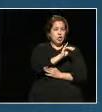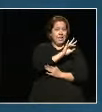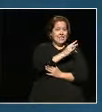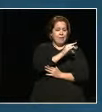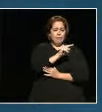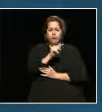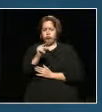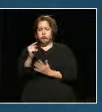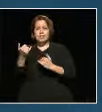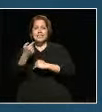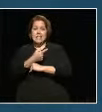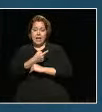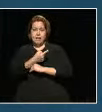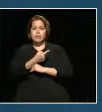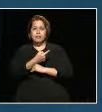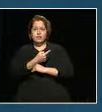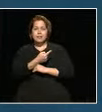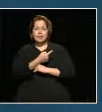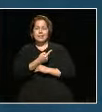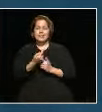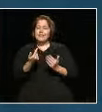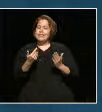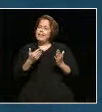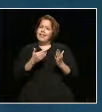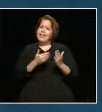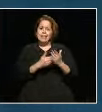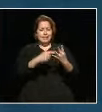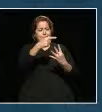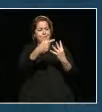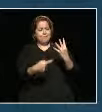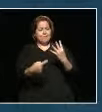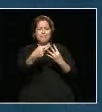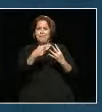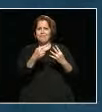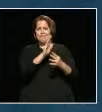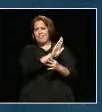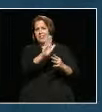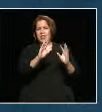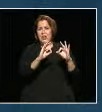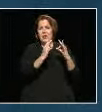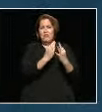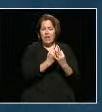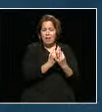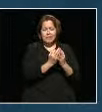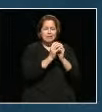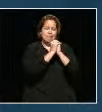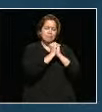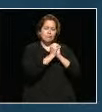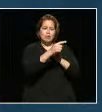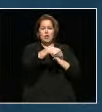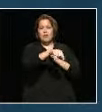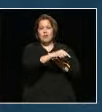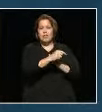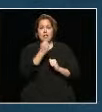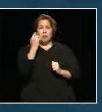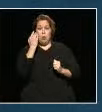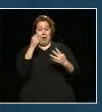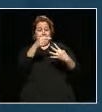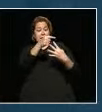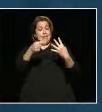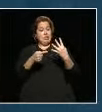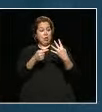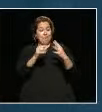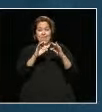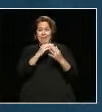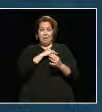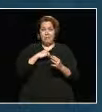7th and to today. And again, please remember to keep these folks and their families in our prayers because these are